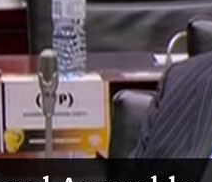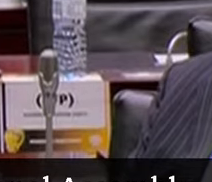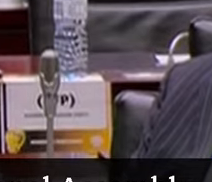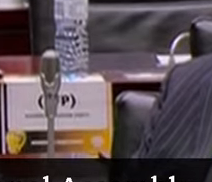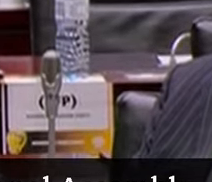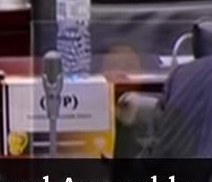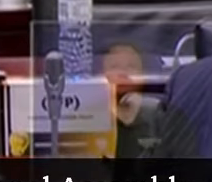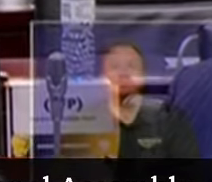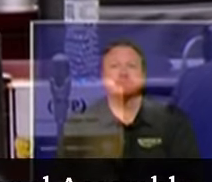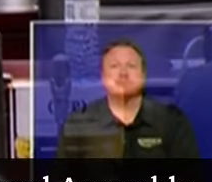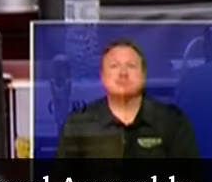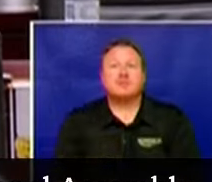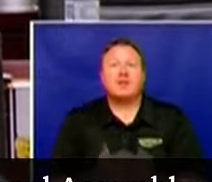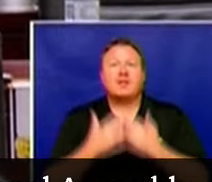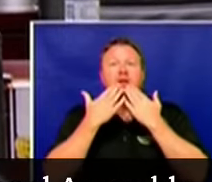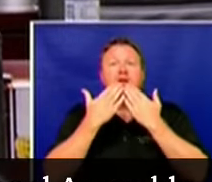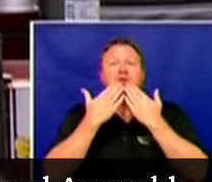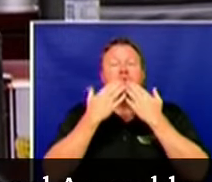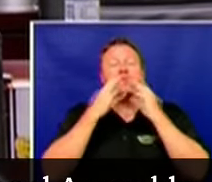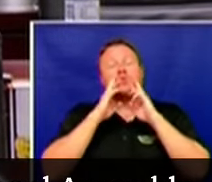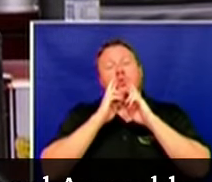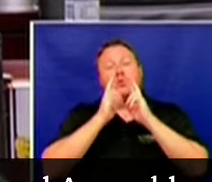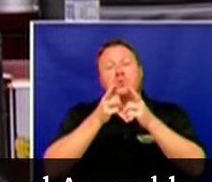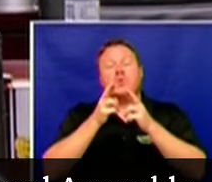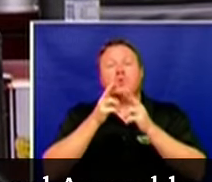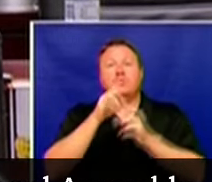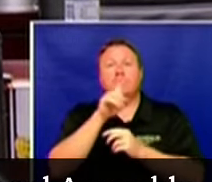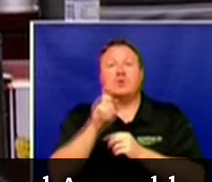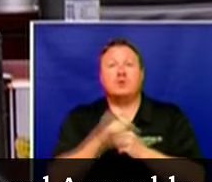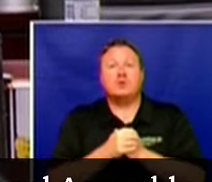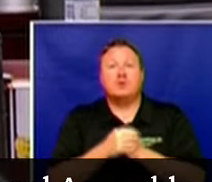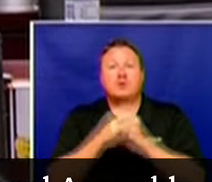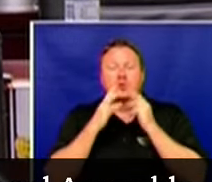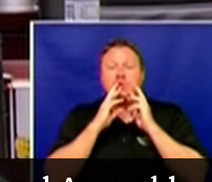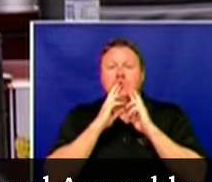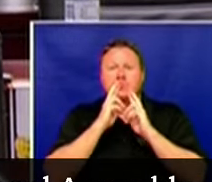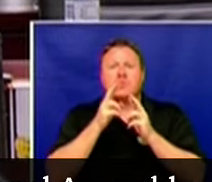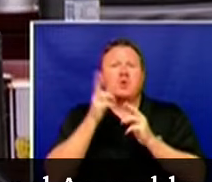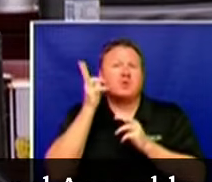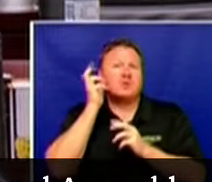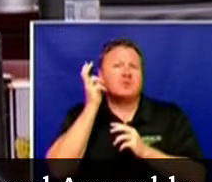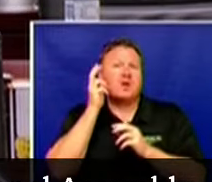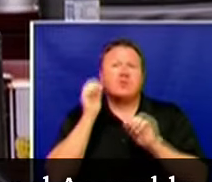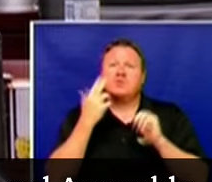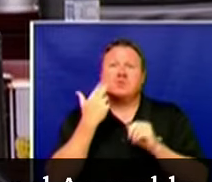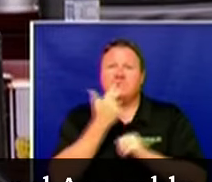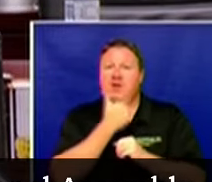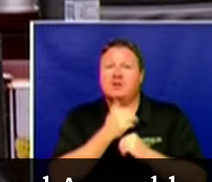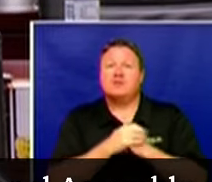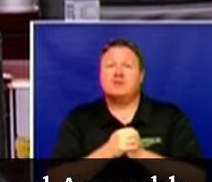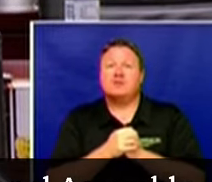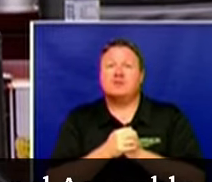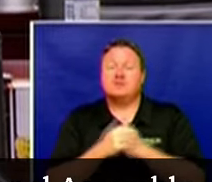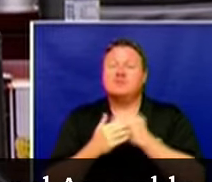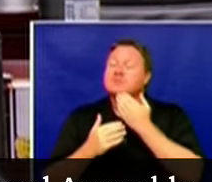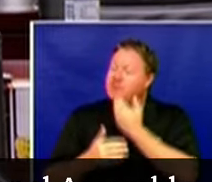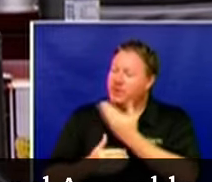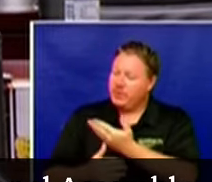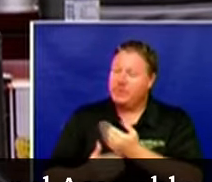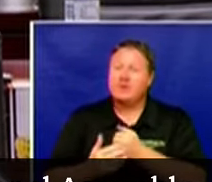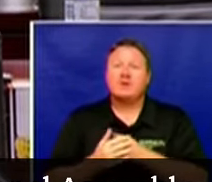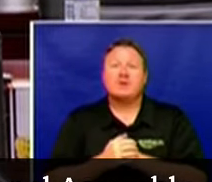must say the response sounds very nice, Honorable President. Thank you.